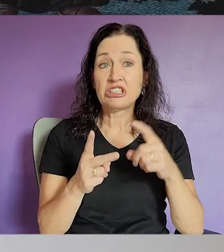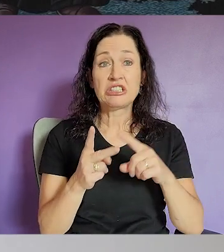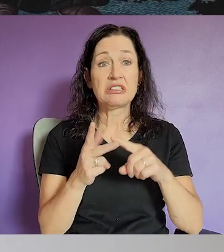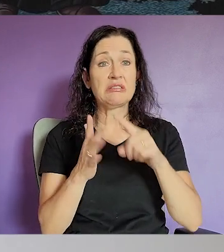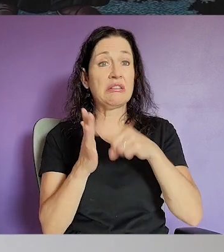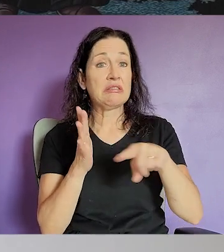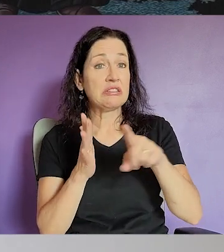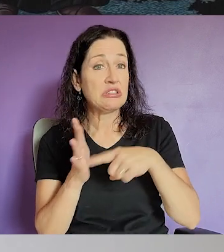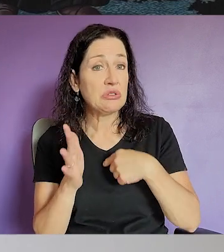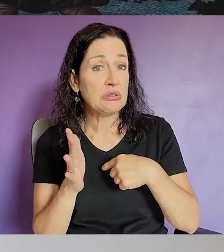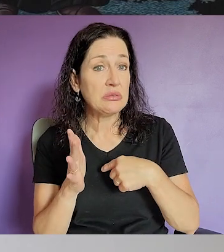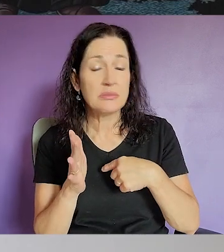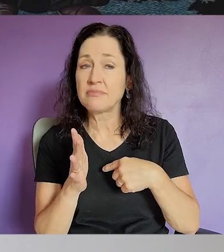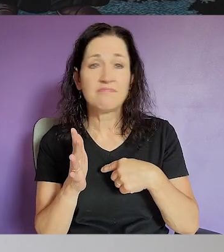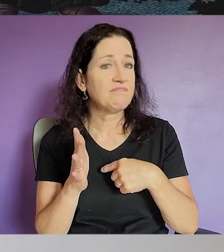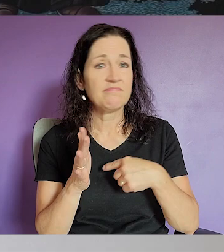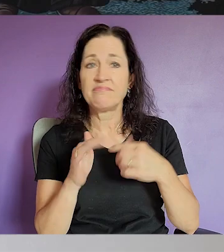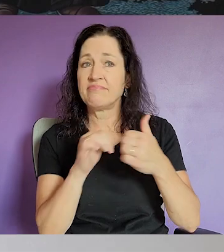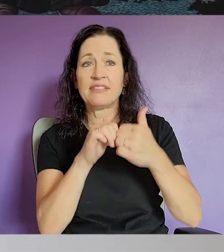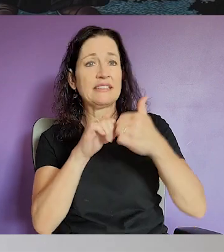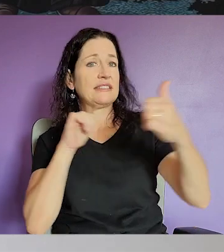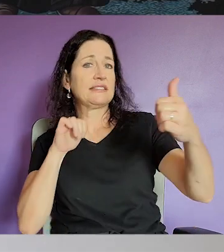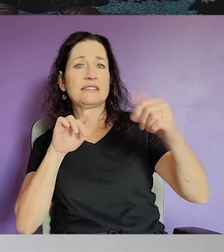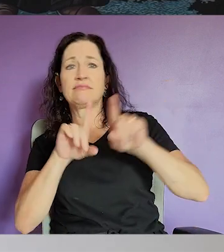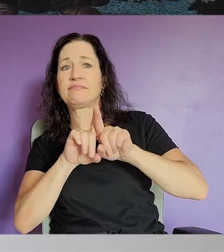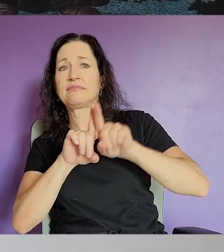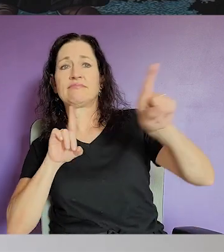prejudice needs distance.